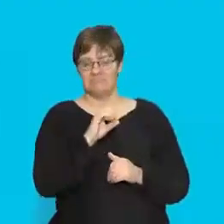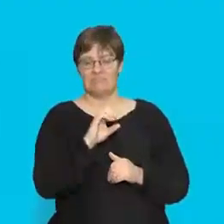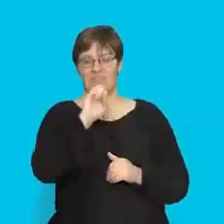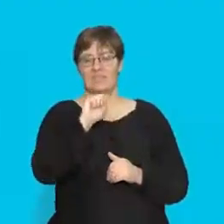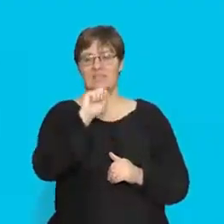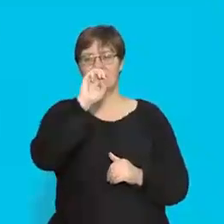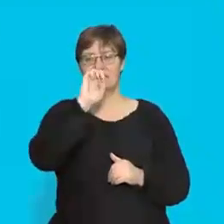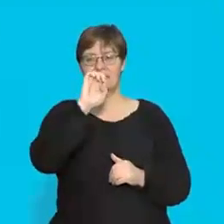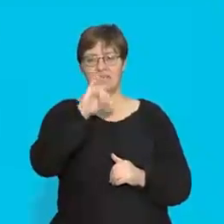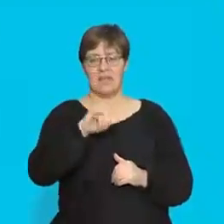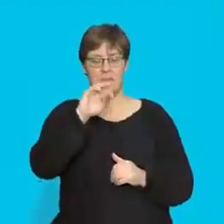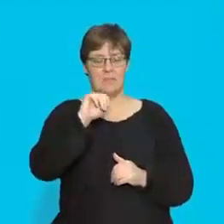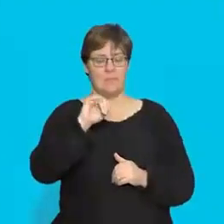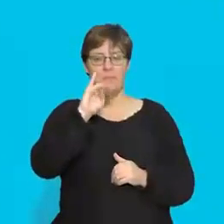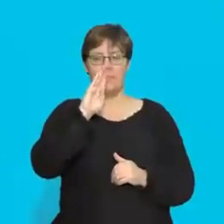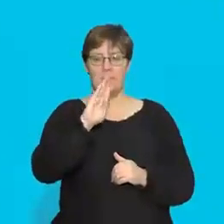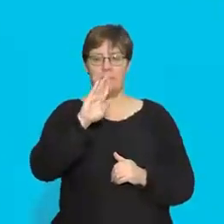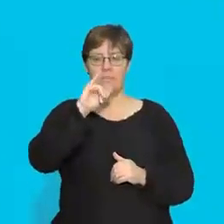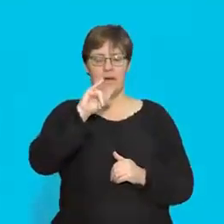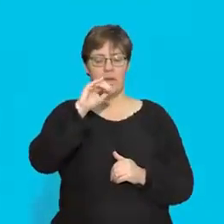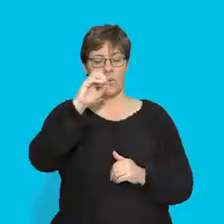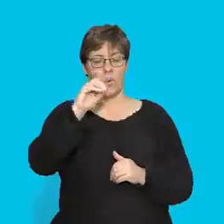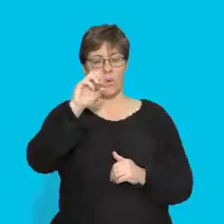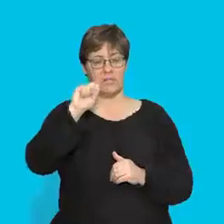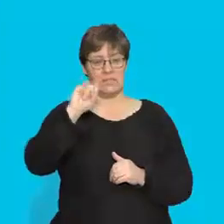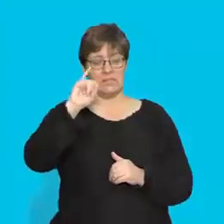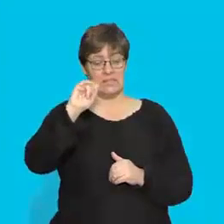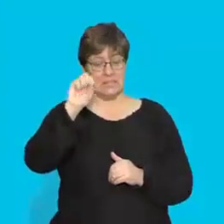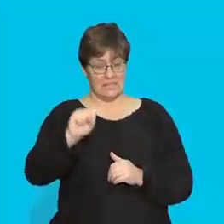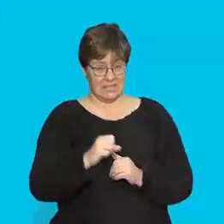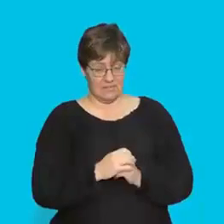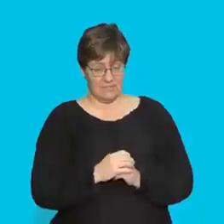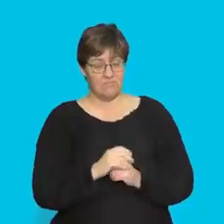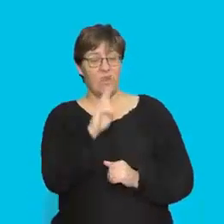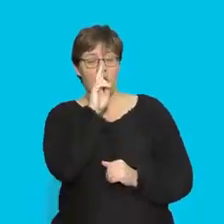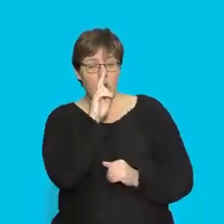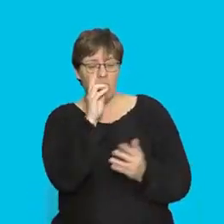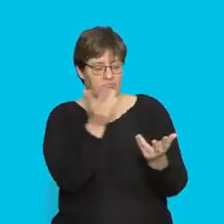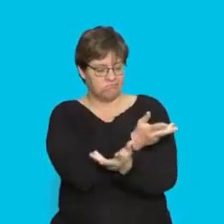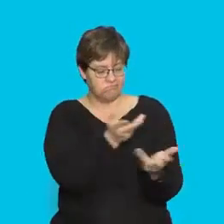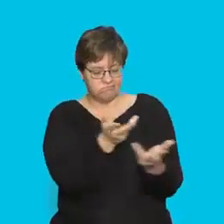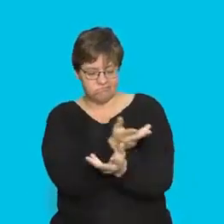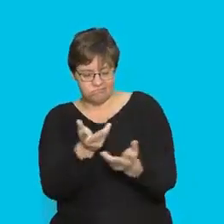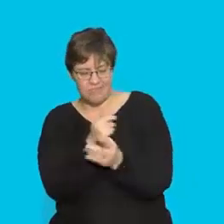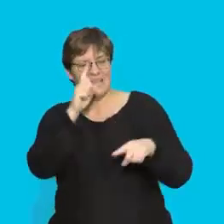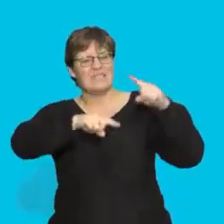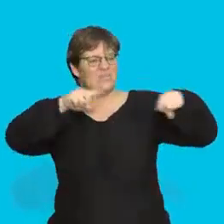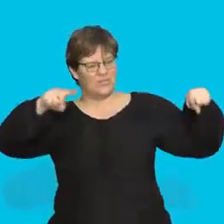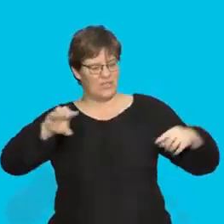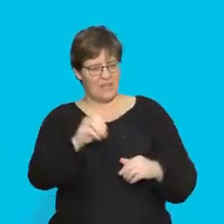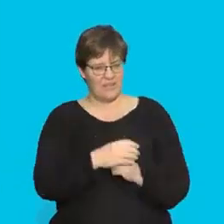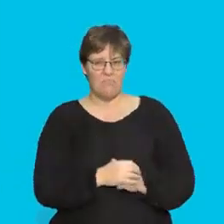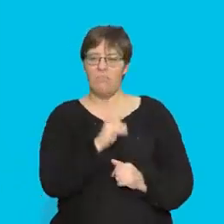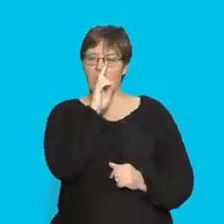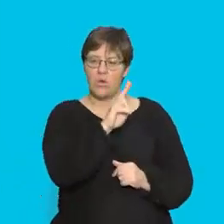is for us to focus on symbiosis. We've looked at a number of interactions in